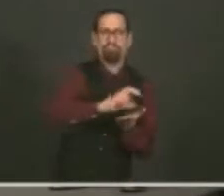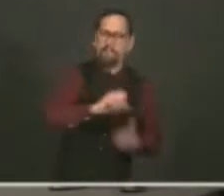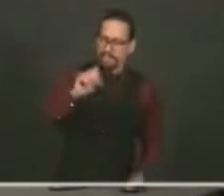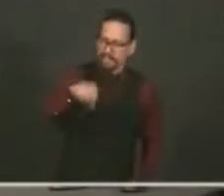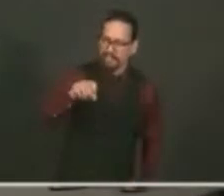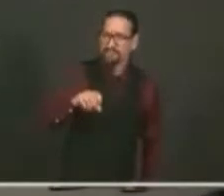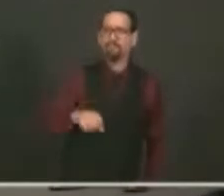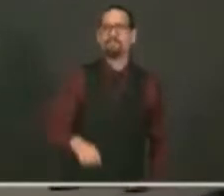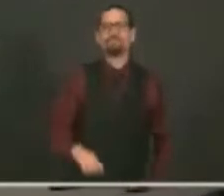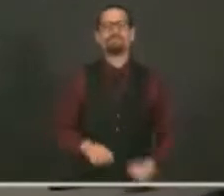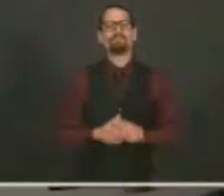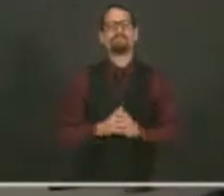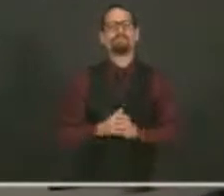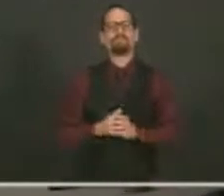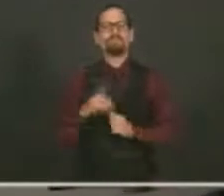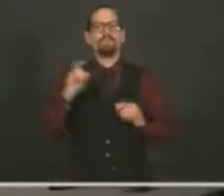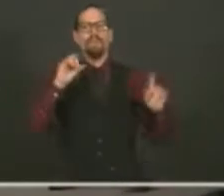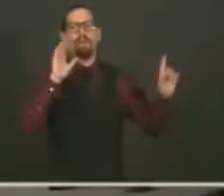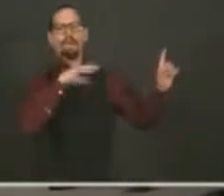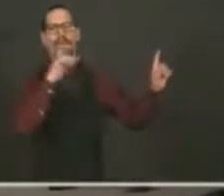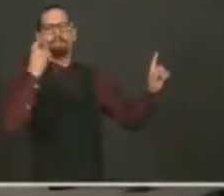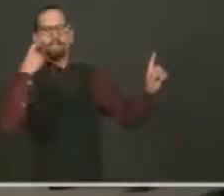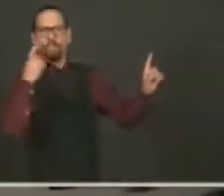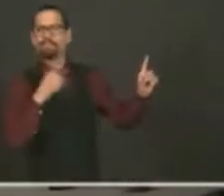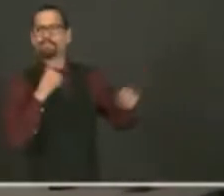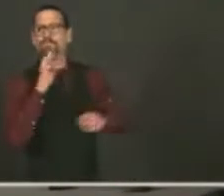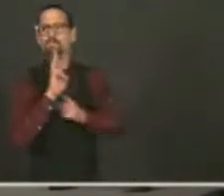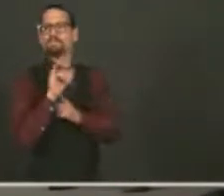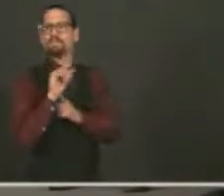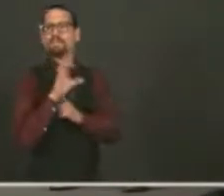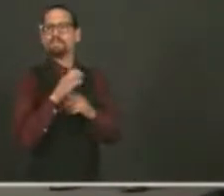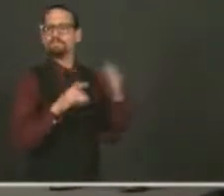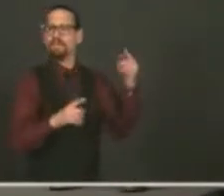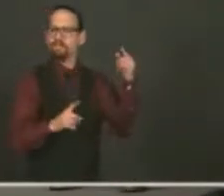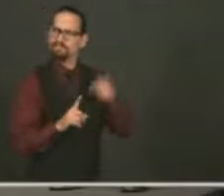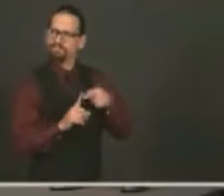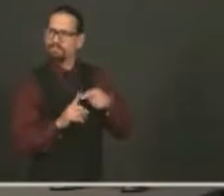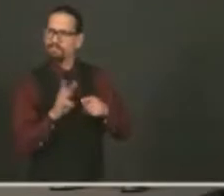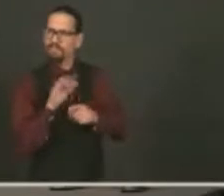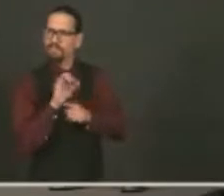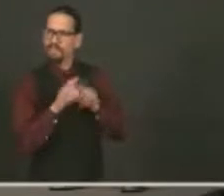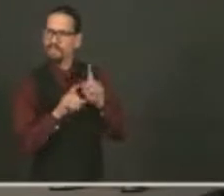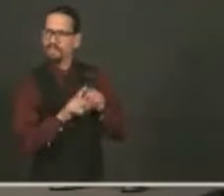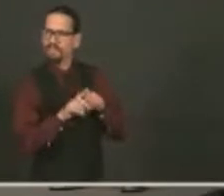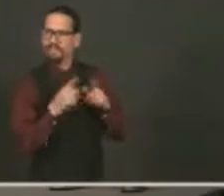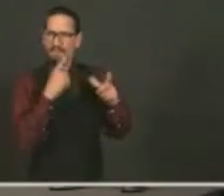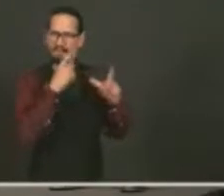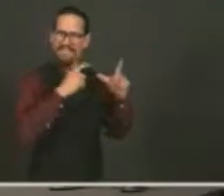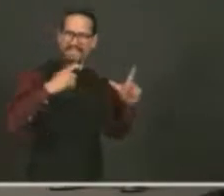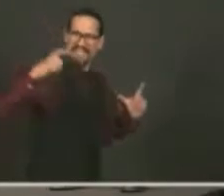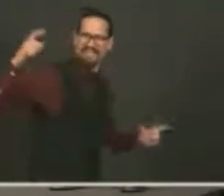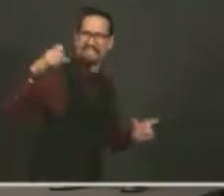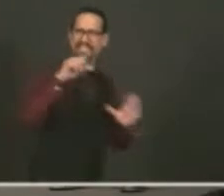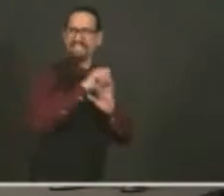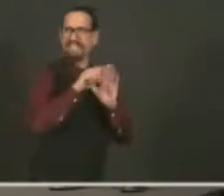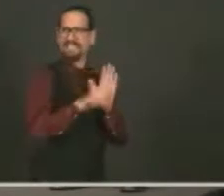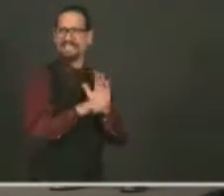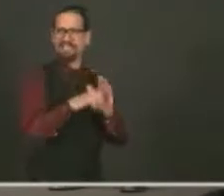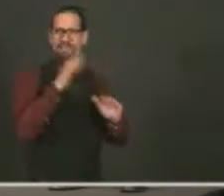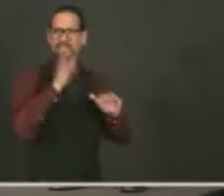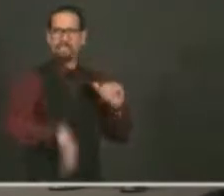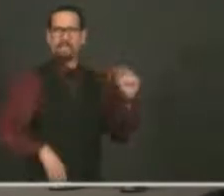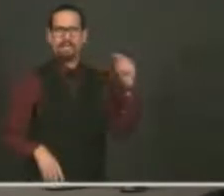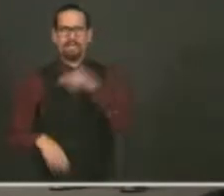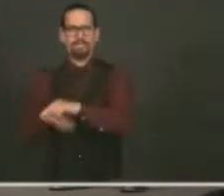why Wisconsin is being used as the model? Simply because they're a much bigger state than we are. Yeah. And you have a state like Florida that is